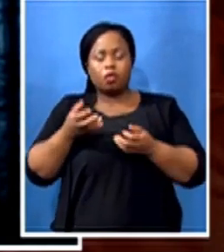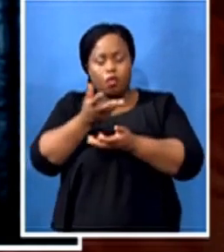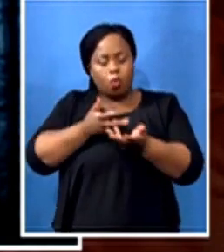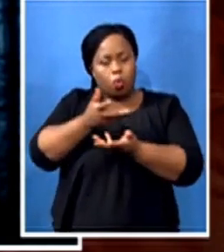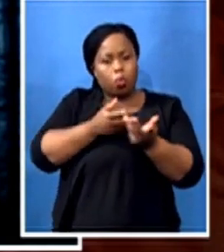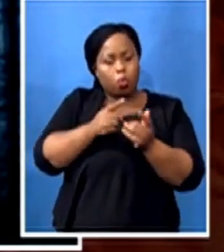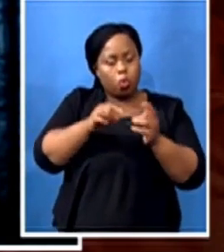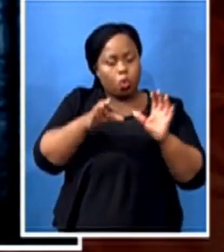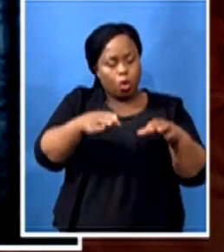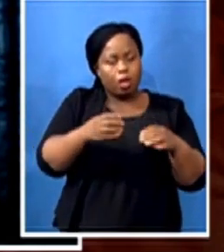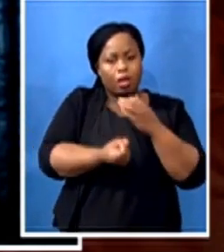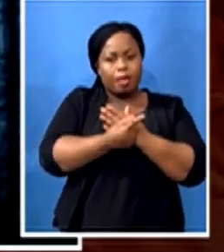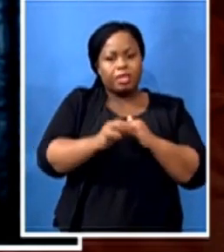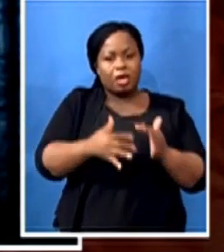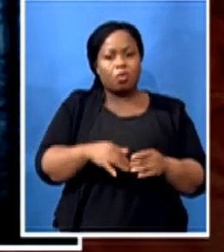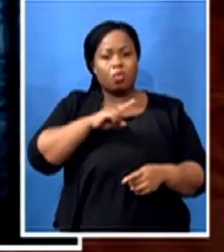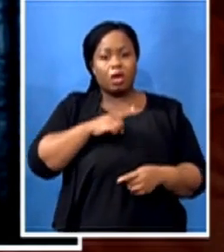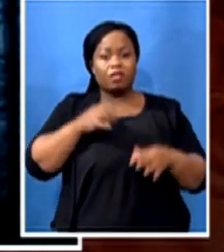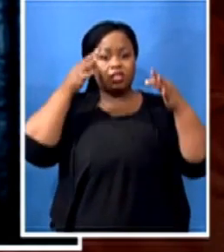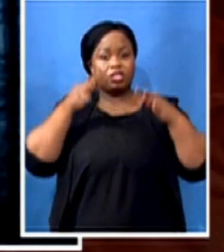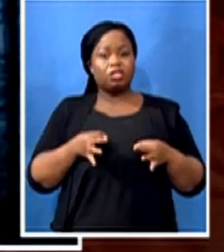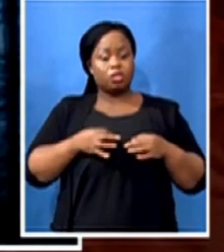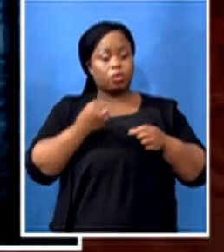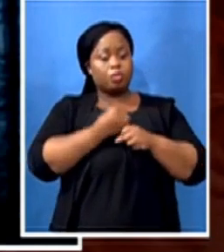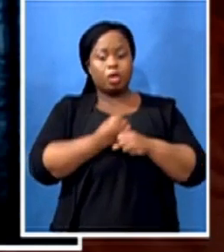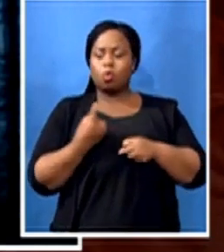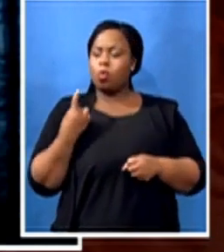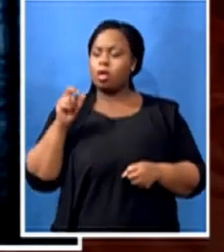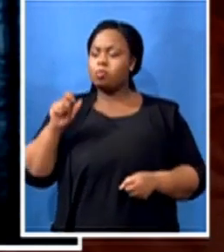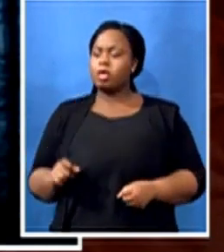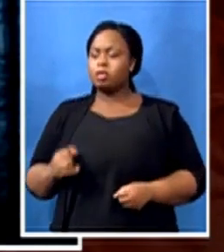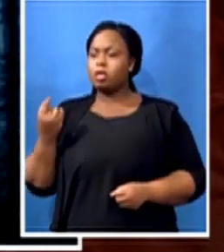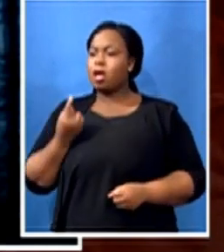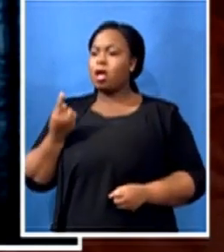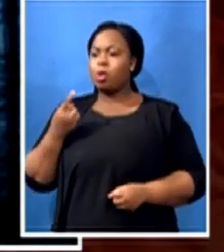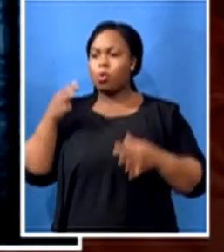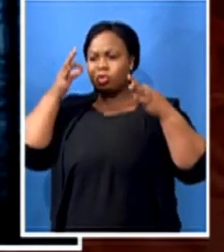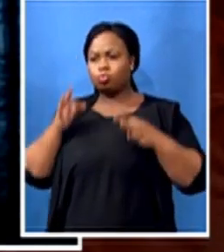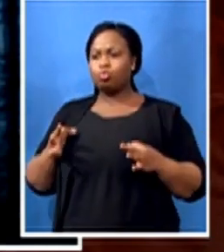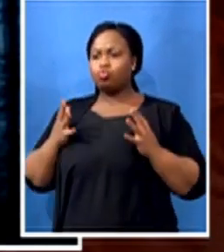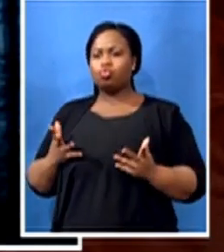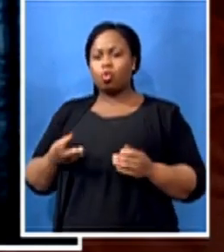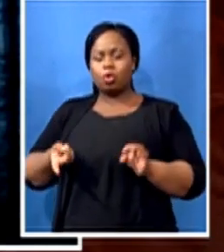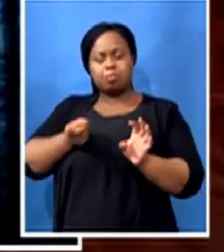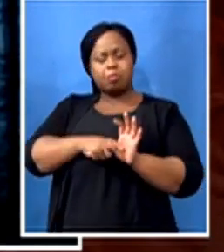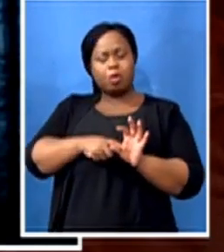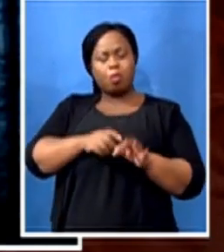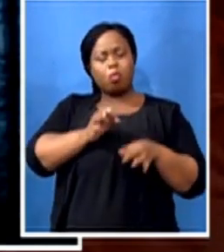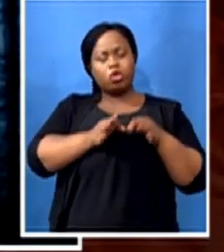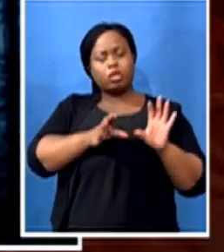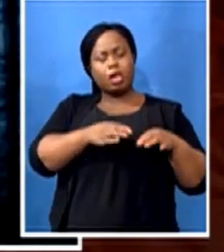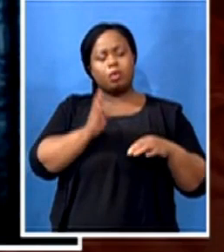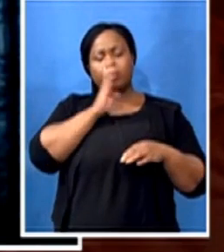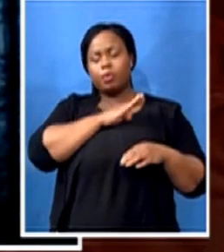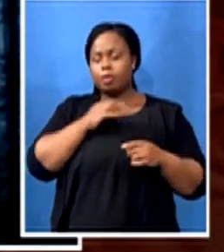making is based on a one person, one vote, in any of these legislatures, if you have a small